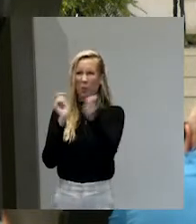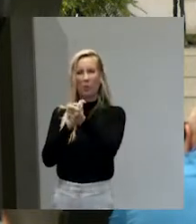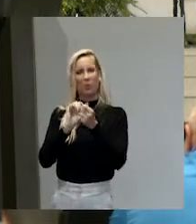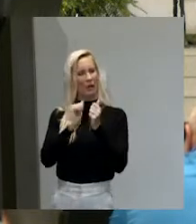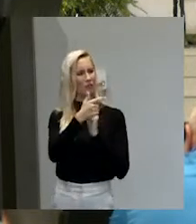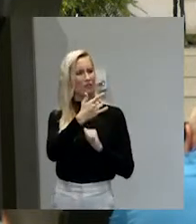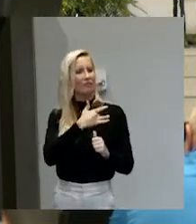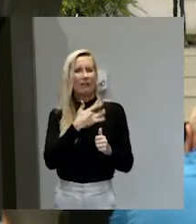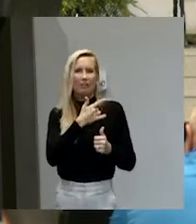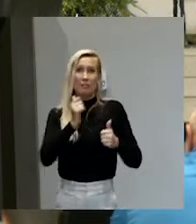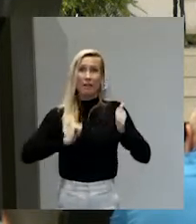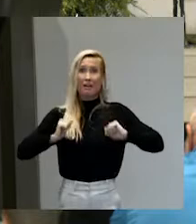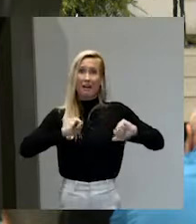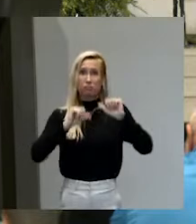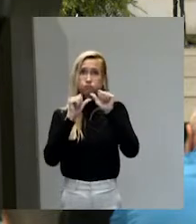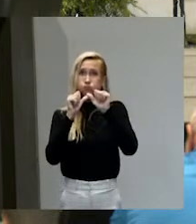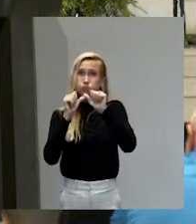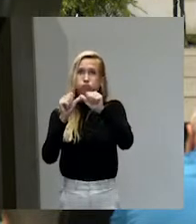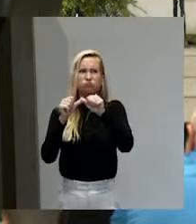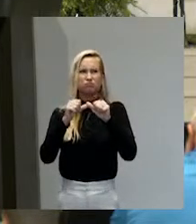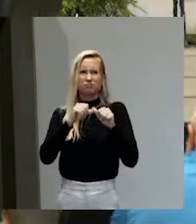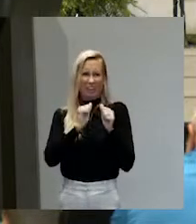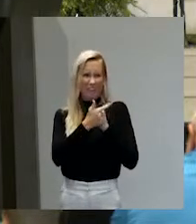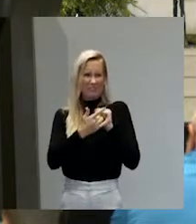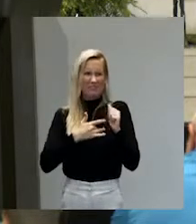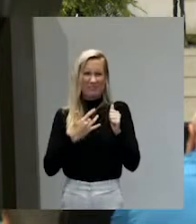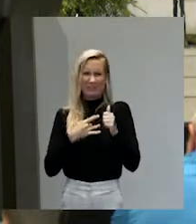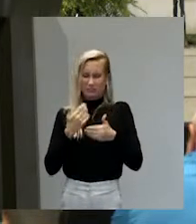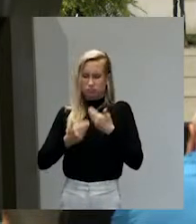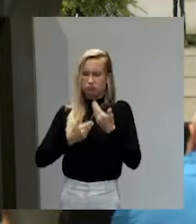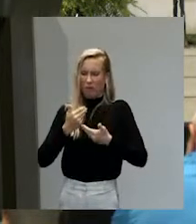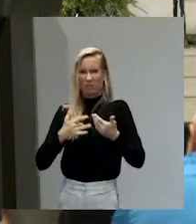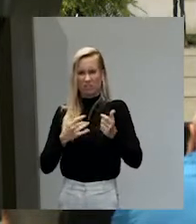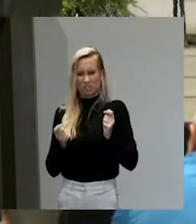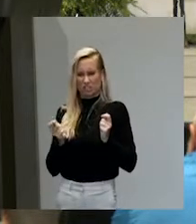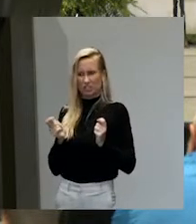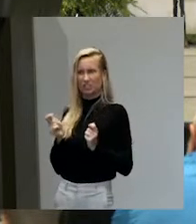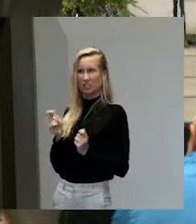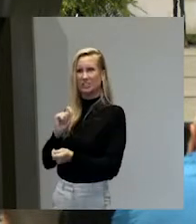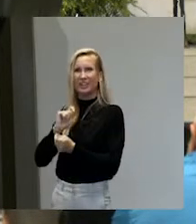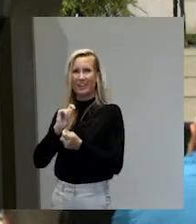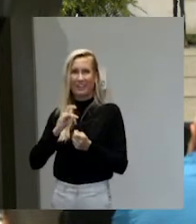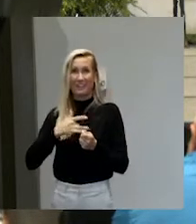into the season? Just the growth of your individual character. I'll